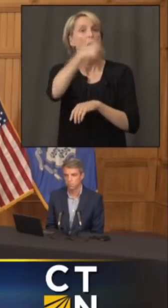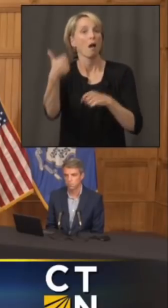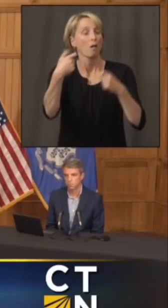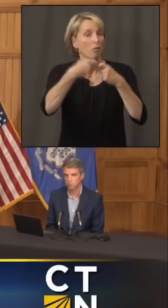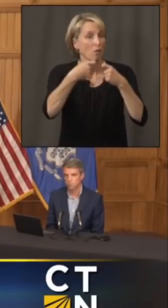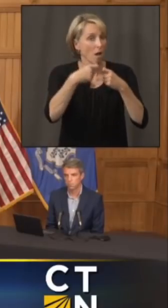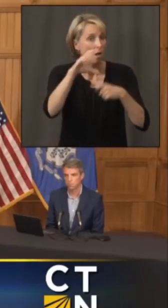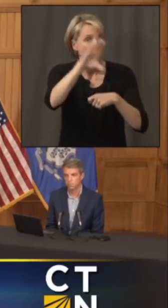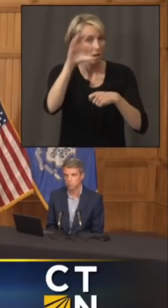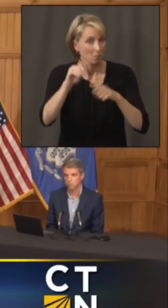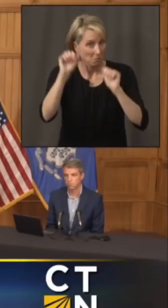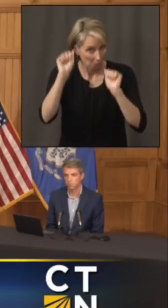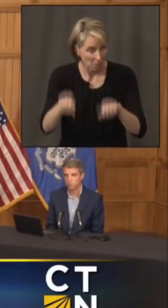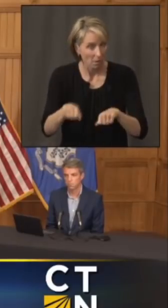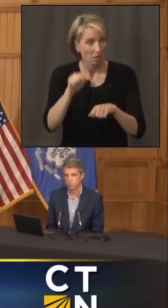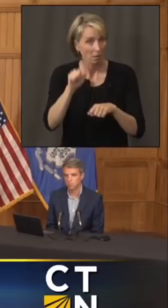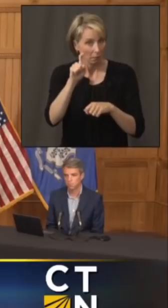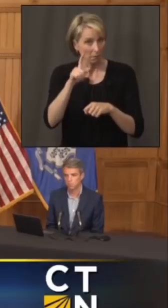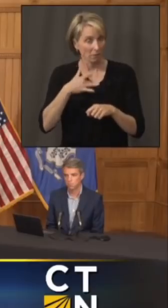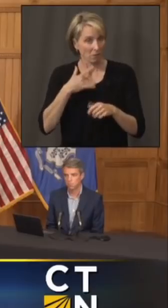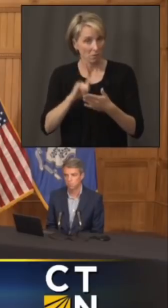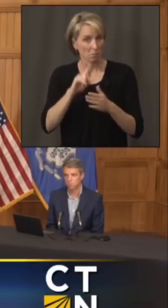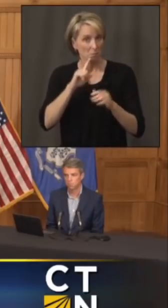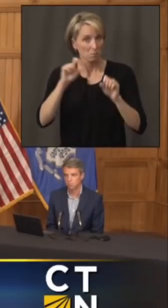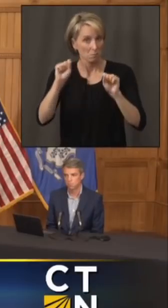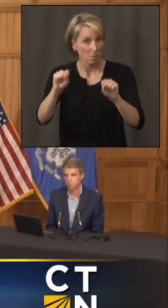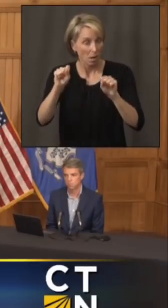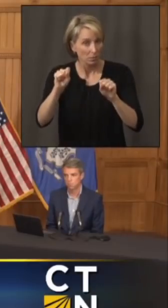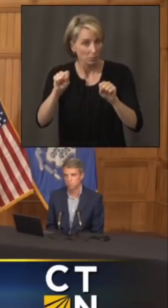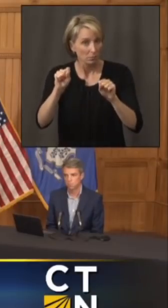it more accountable and possibly publicly owned?